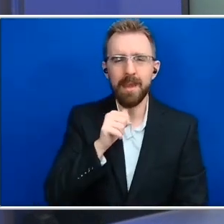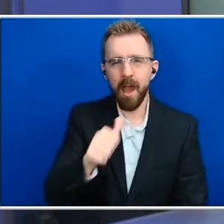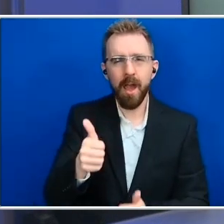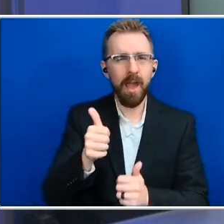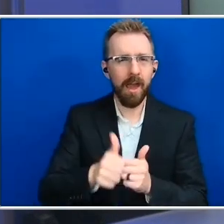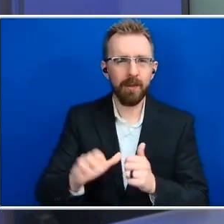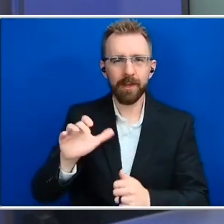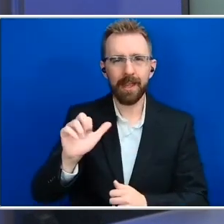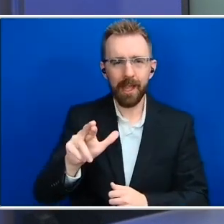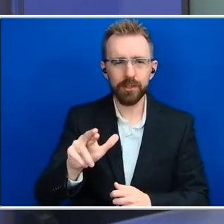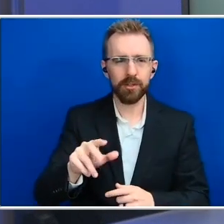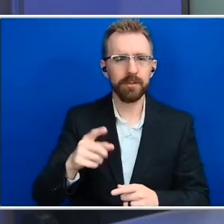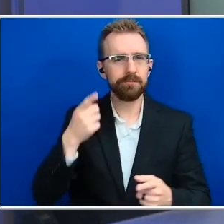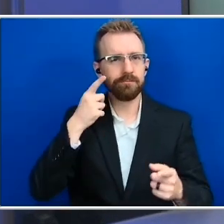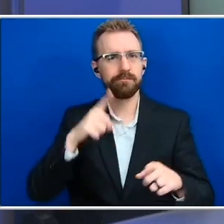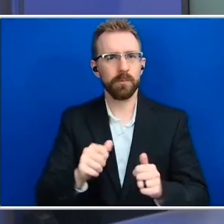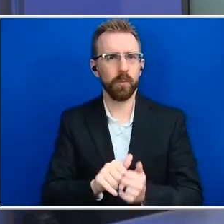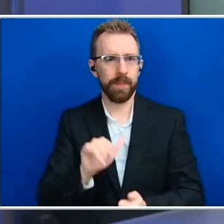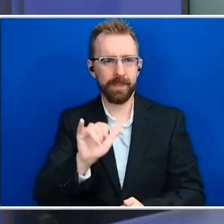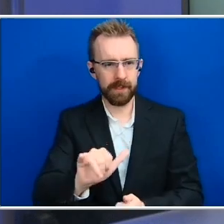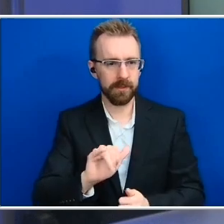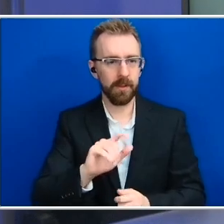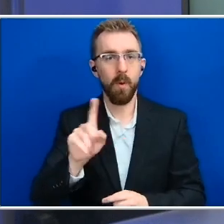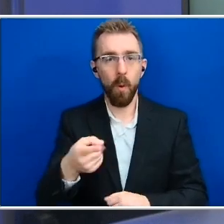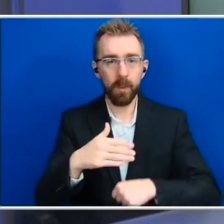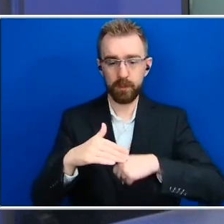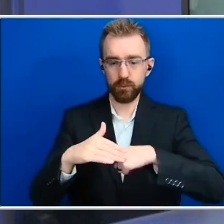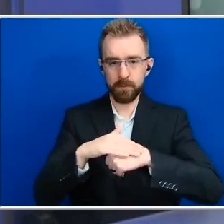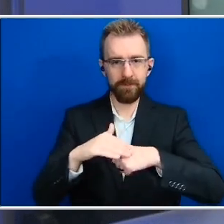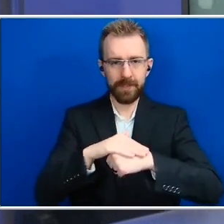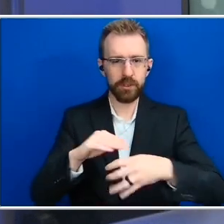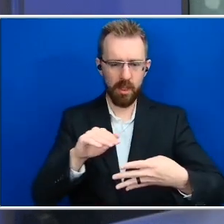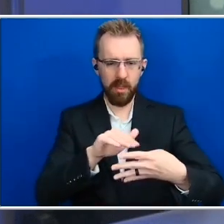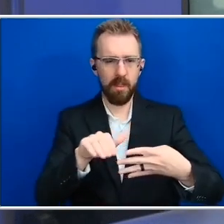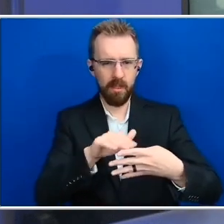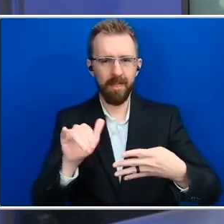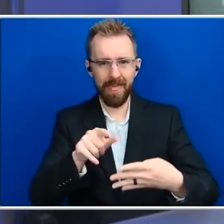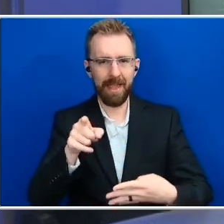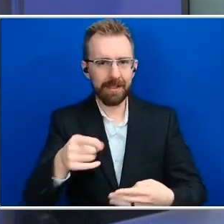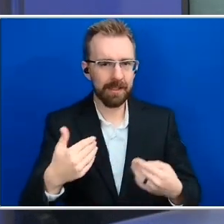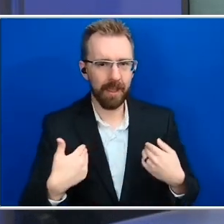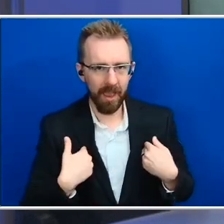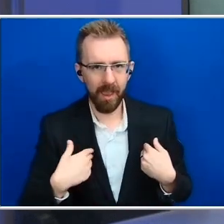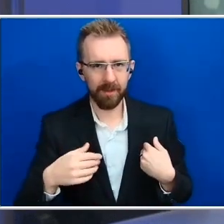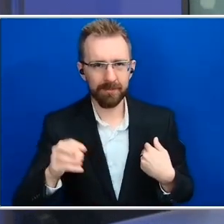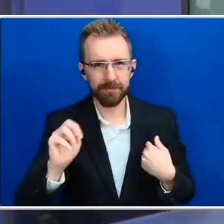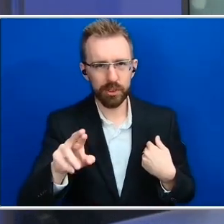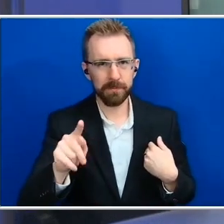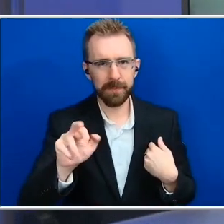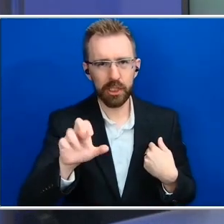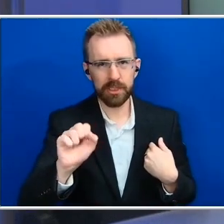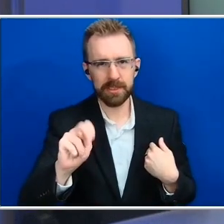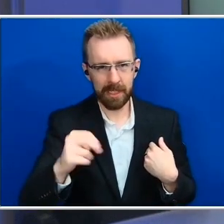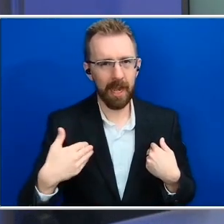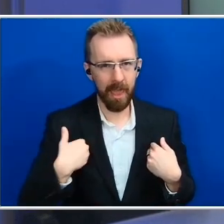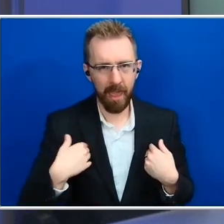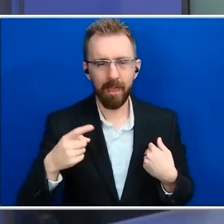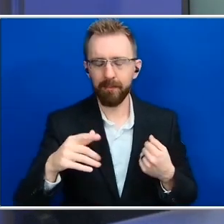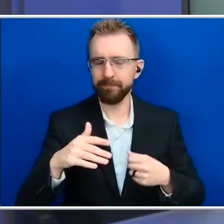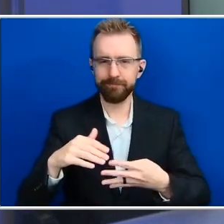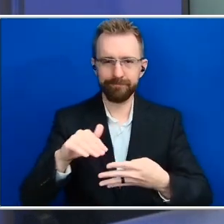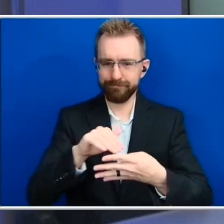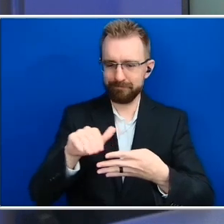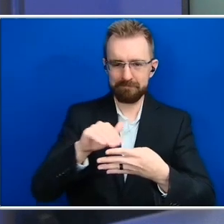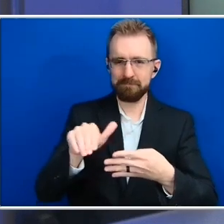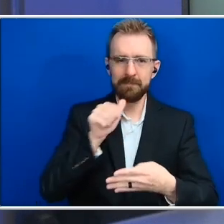suitable. Only superficial type of cancer, like Mr. Peterson's cancer, that was barely even recognizable.